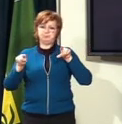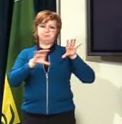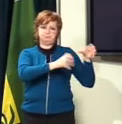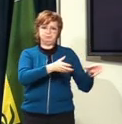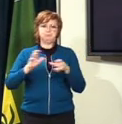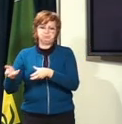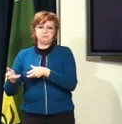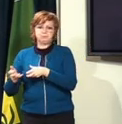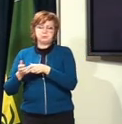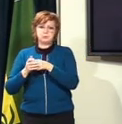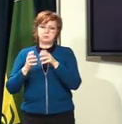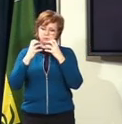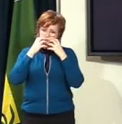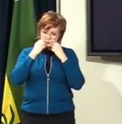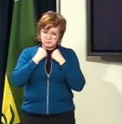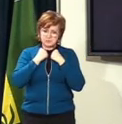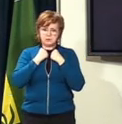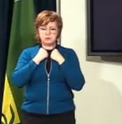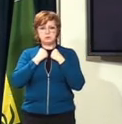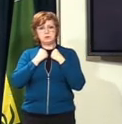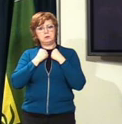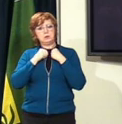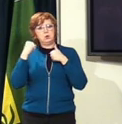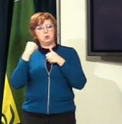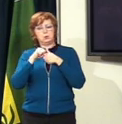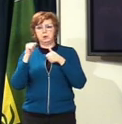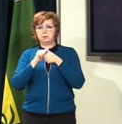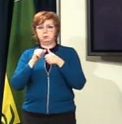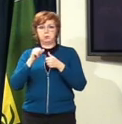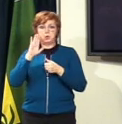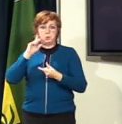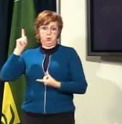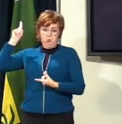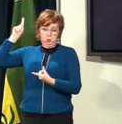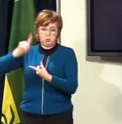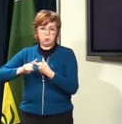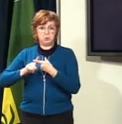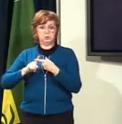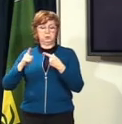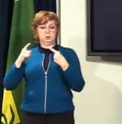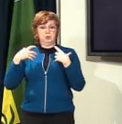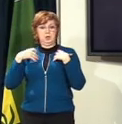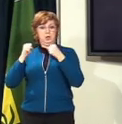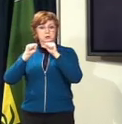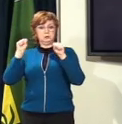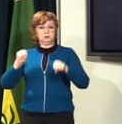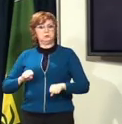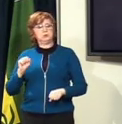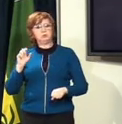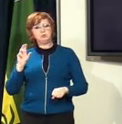ensured that these changes will not result in broad-based shutdown of the healthcare system. This is a service slowdown.